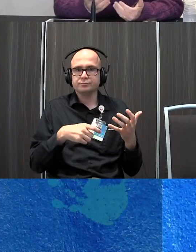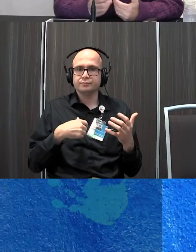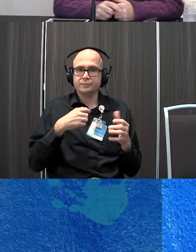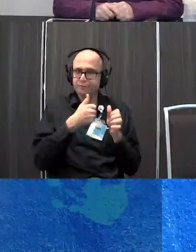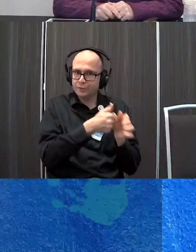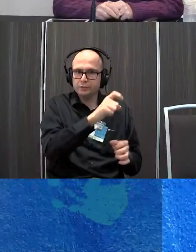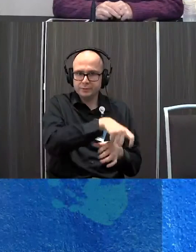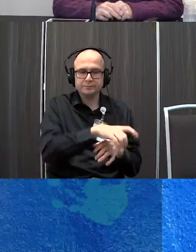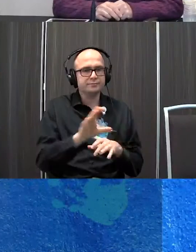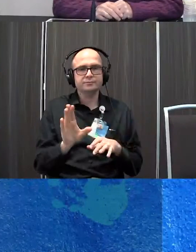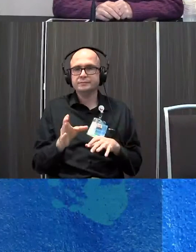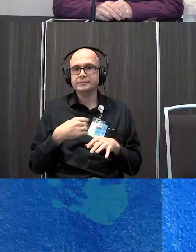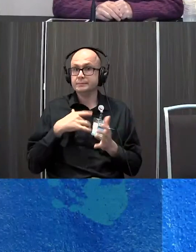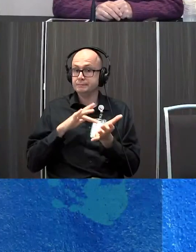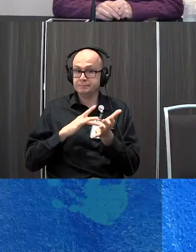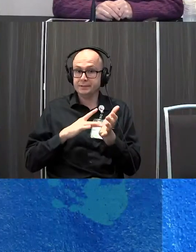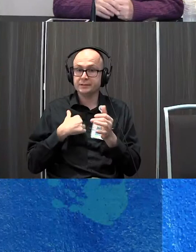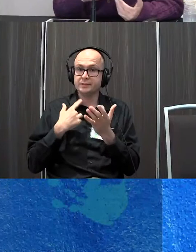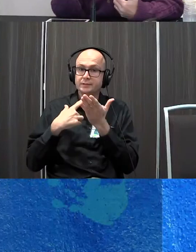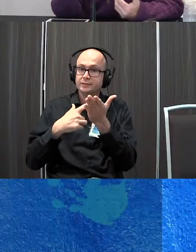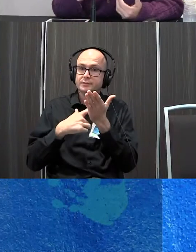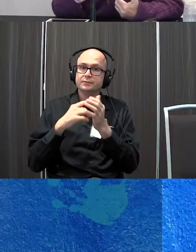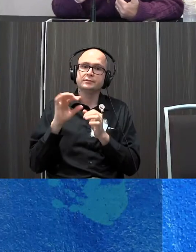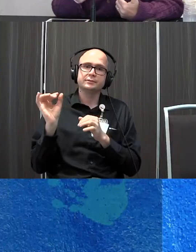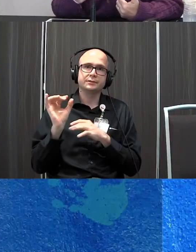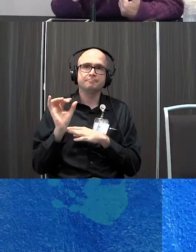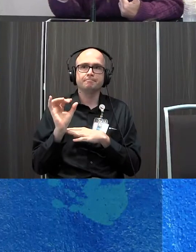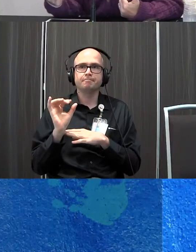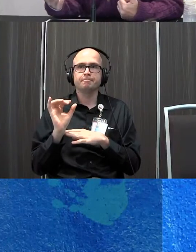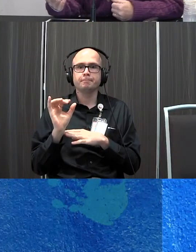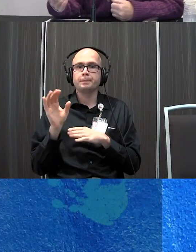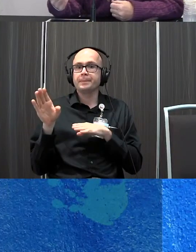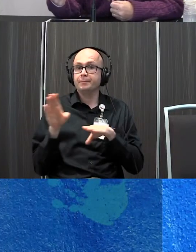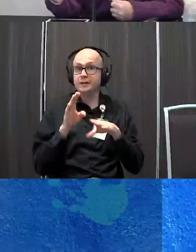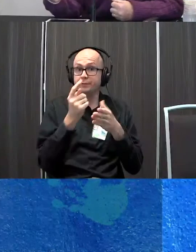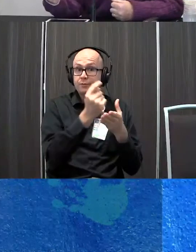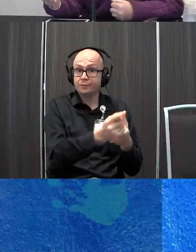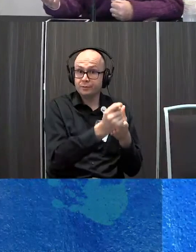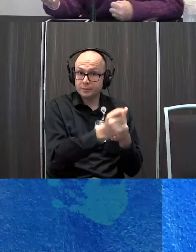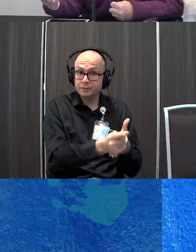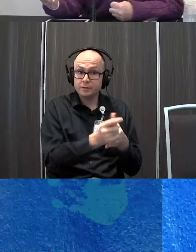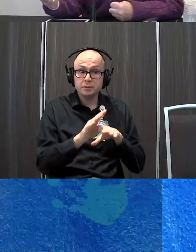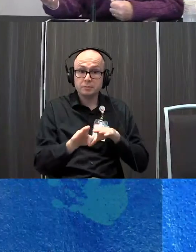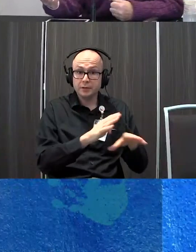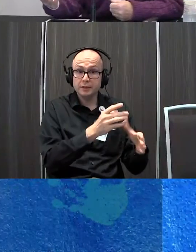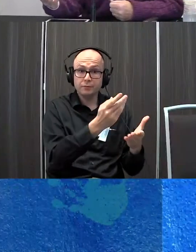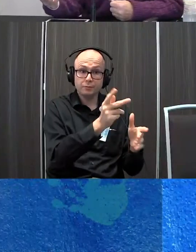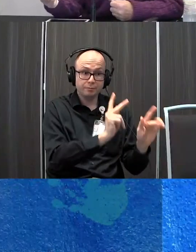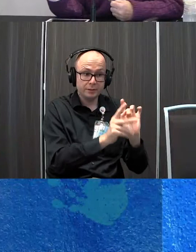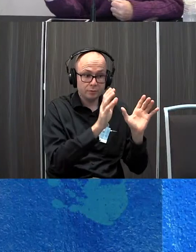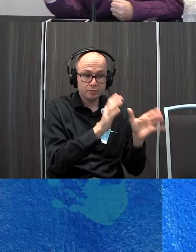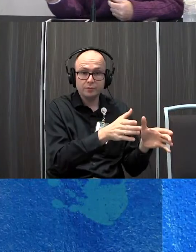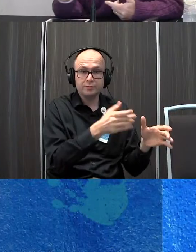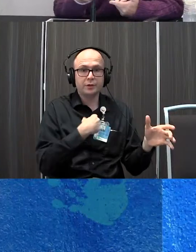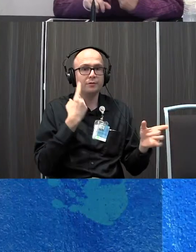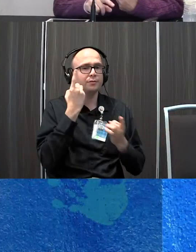about medication, I usually talk about it in the context of behavioral therapy. What are our behavioral people seeing that helps